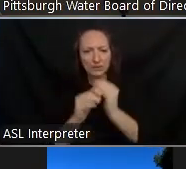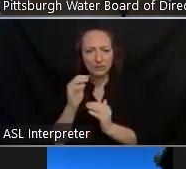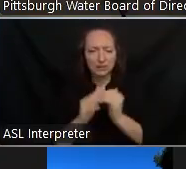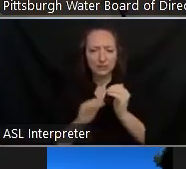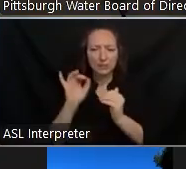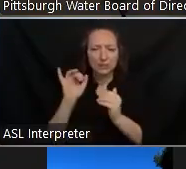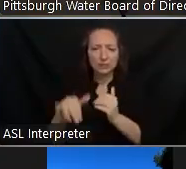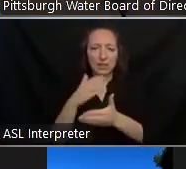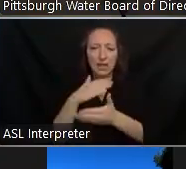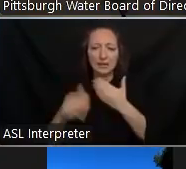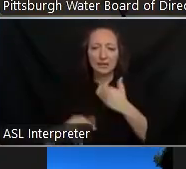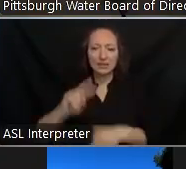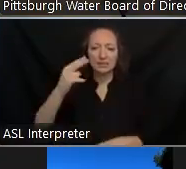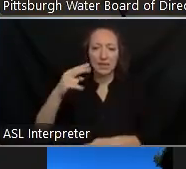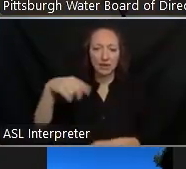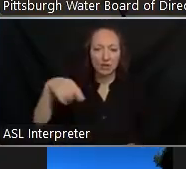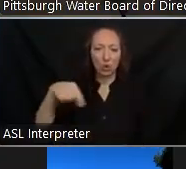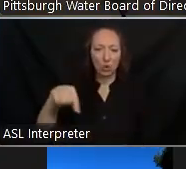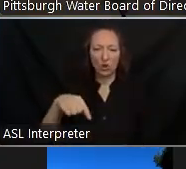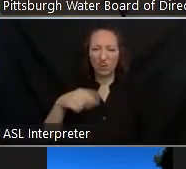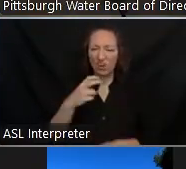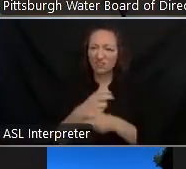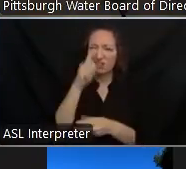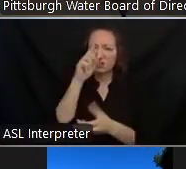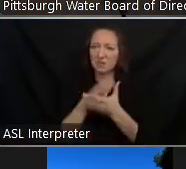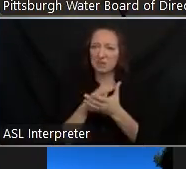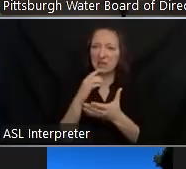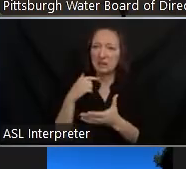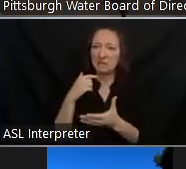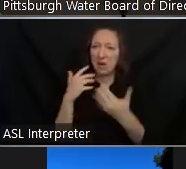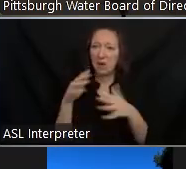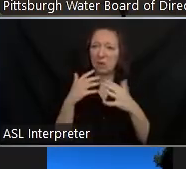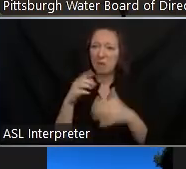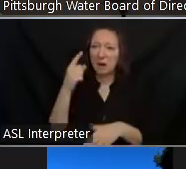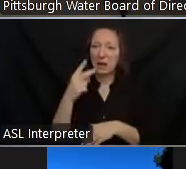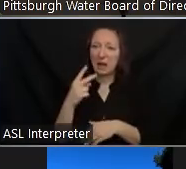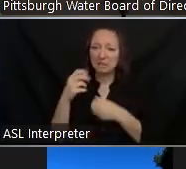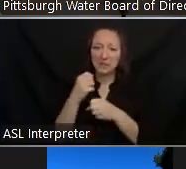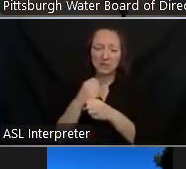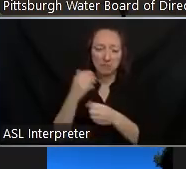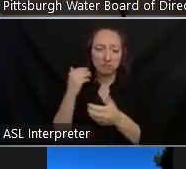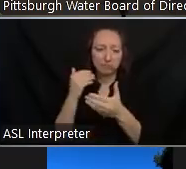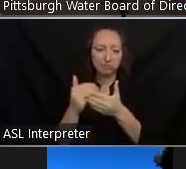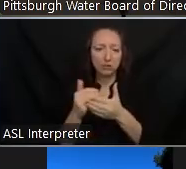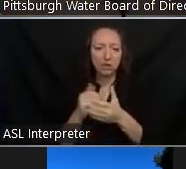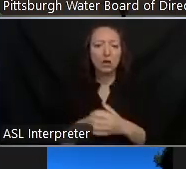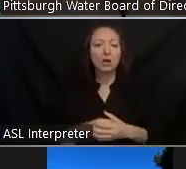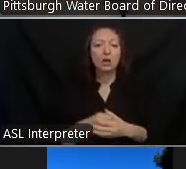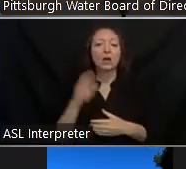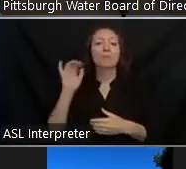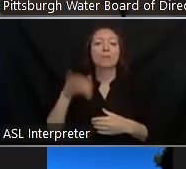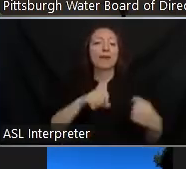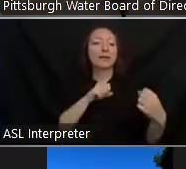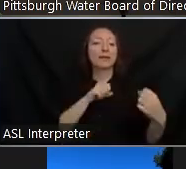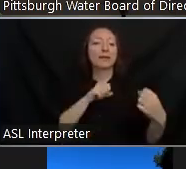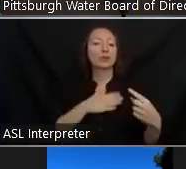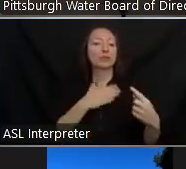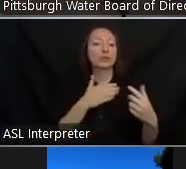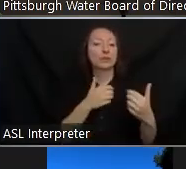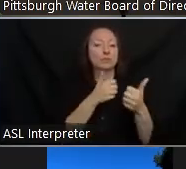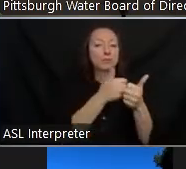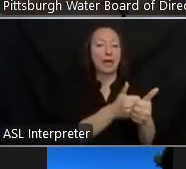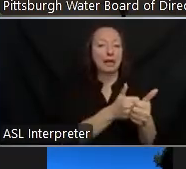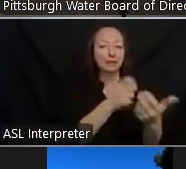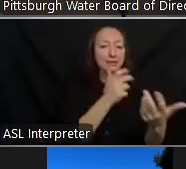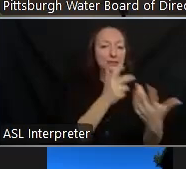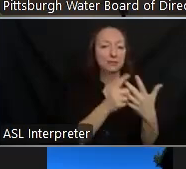hard to believe we're halfway through the year already. But that does trigger for our compliance group multiple quarterly as well as